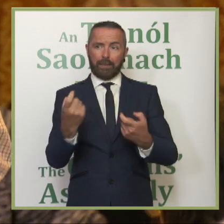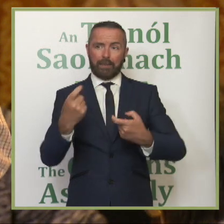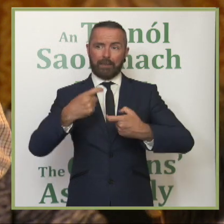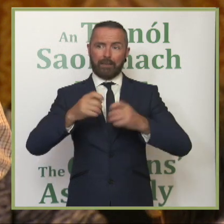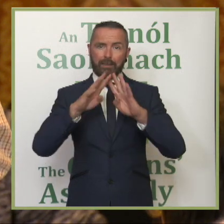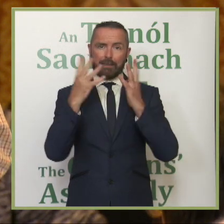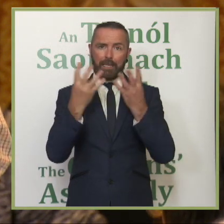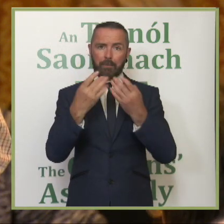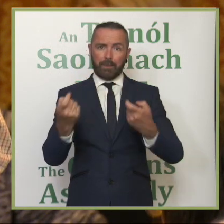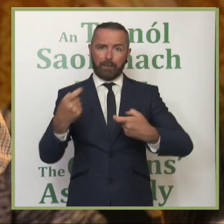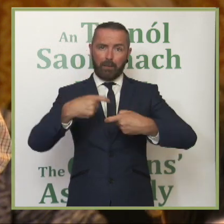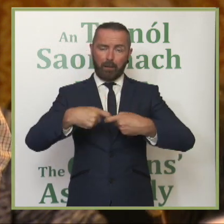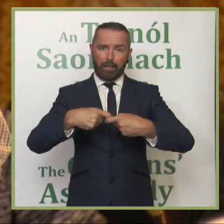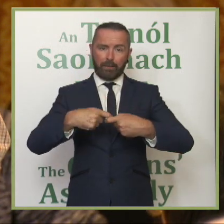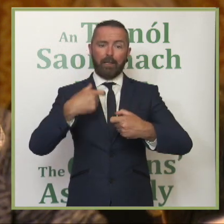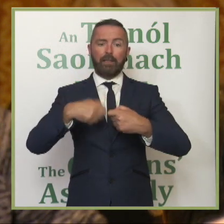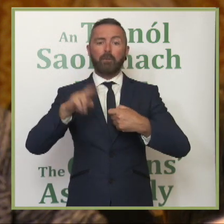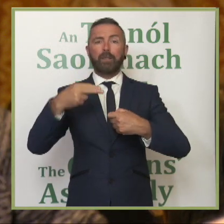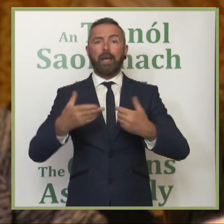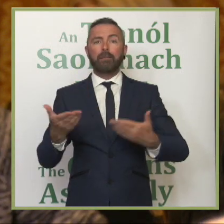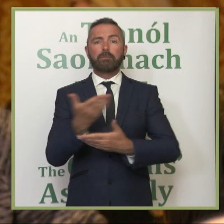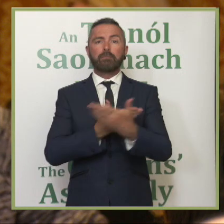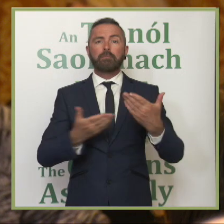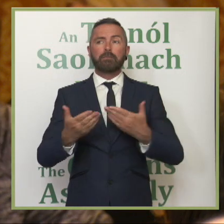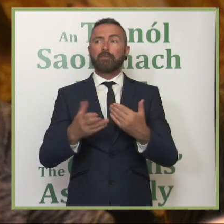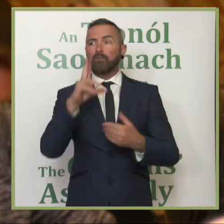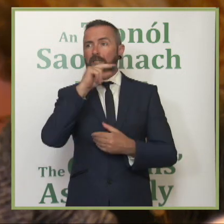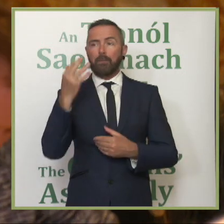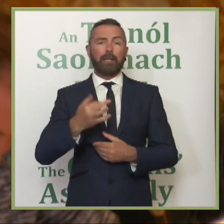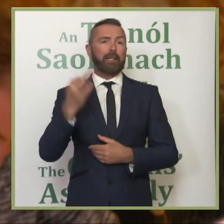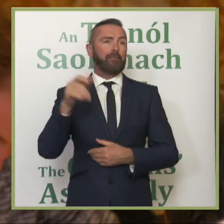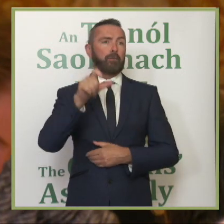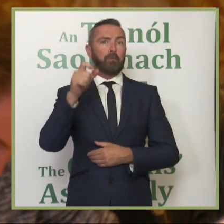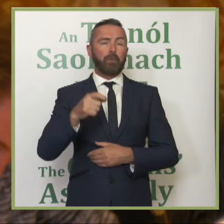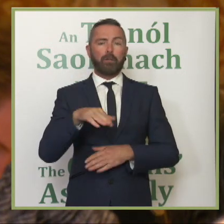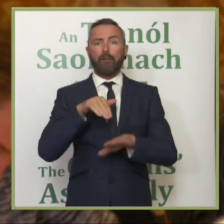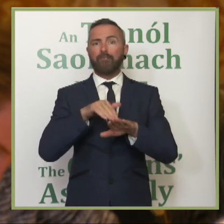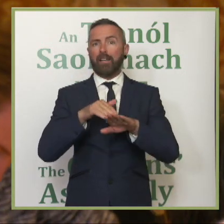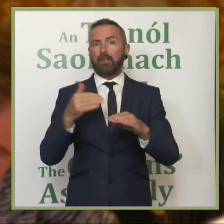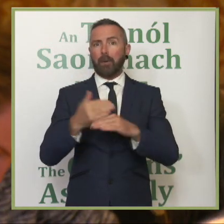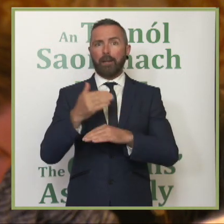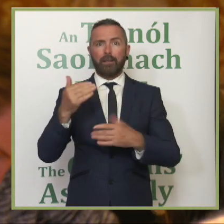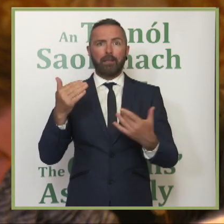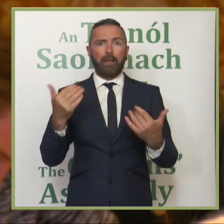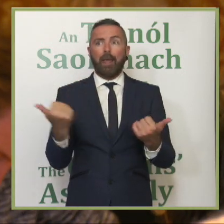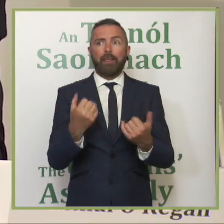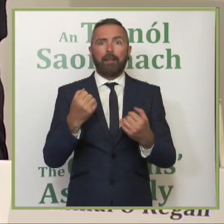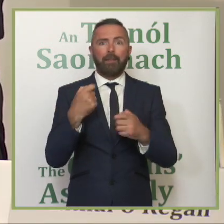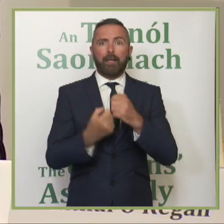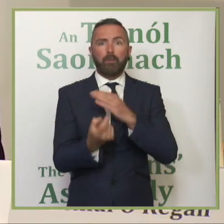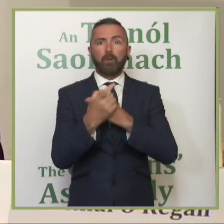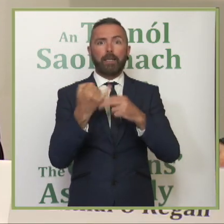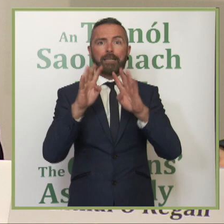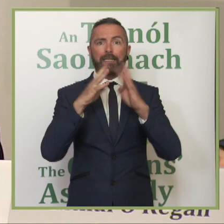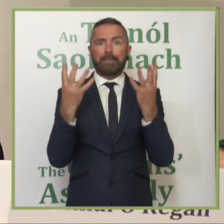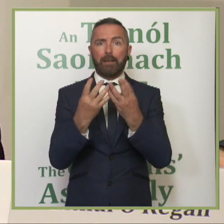that has actually touched them? Is there a phone line or something of that ilk? Thank you very